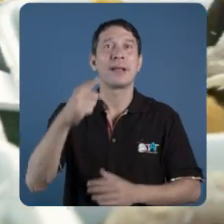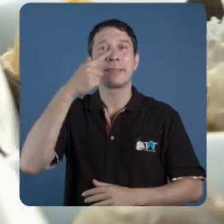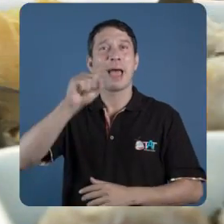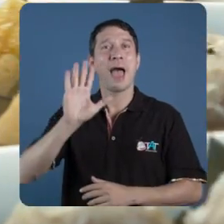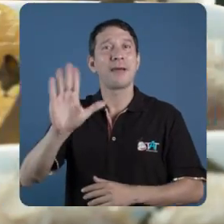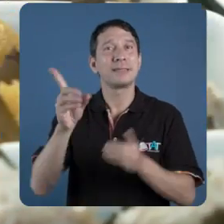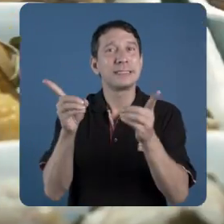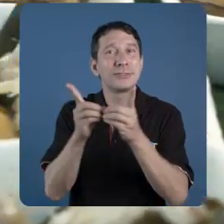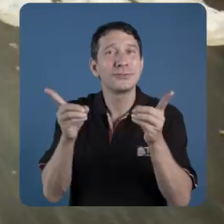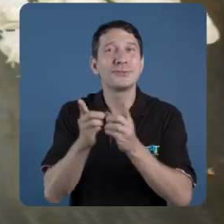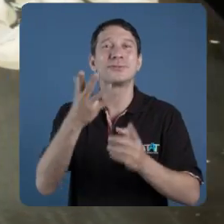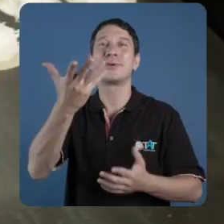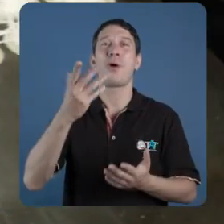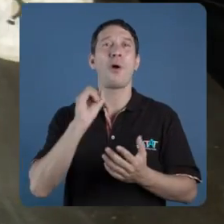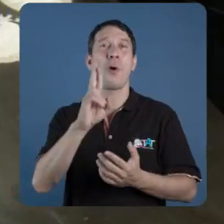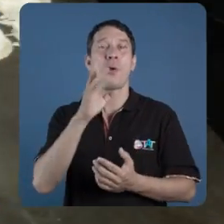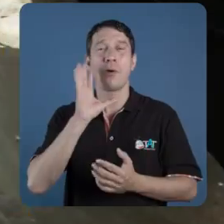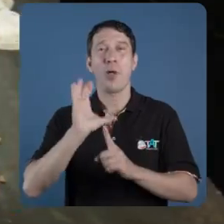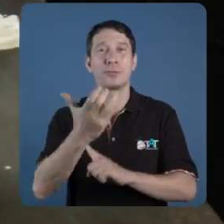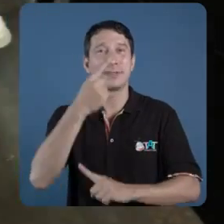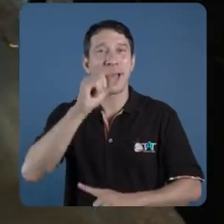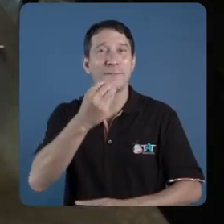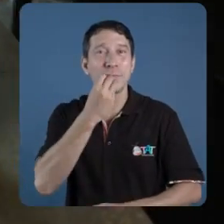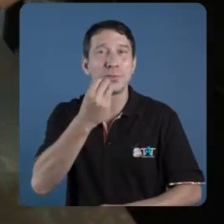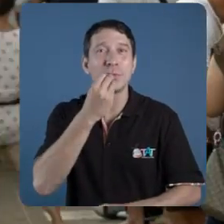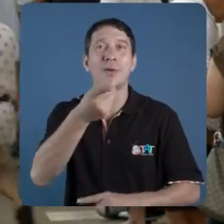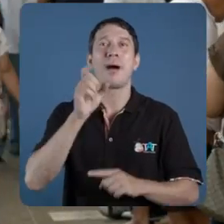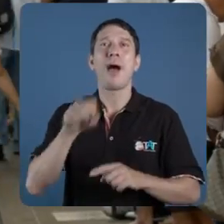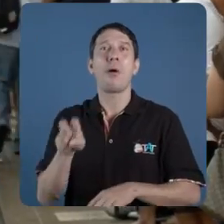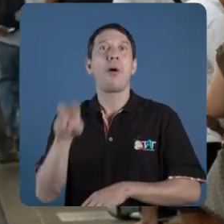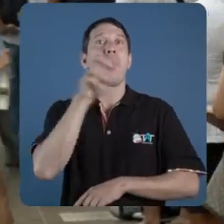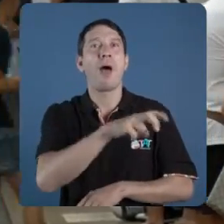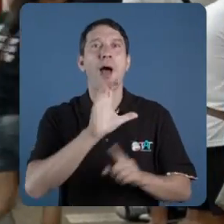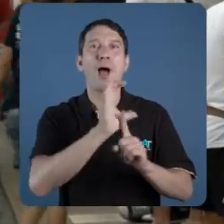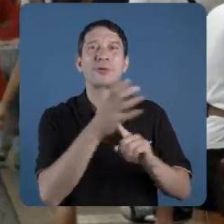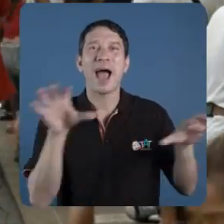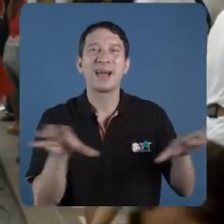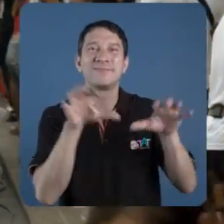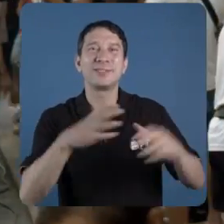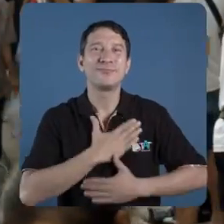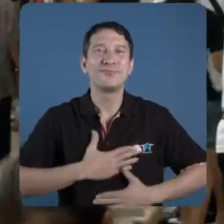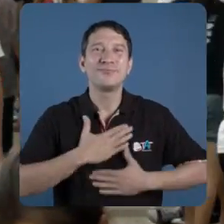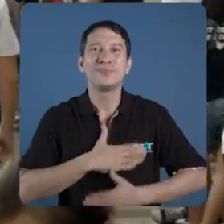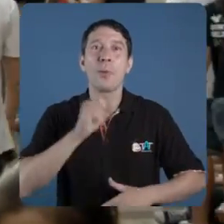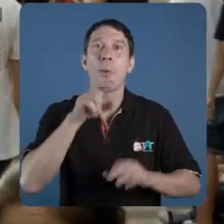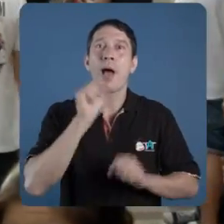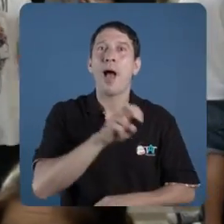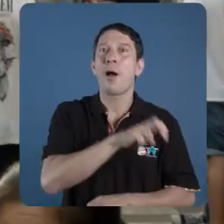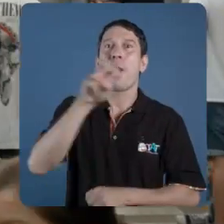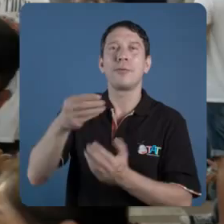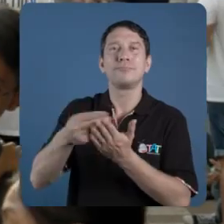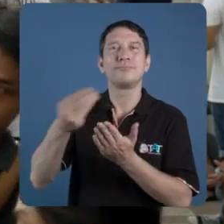shop. Sample authentic Thai snacks and cuisine in one zone, hop to another to get involved in cultural